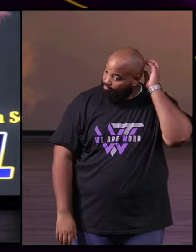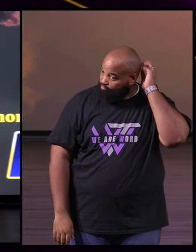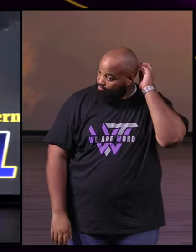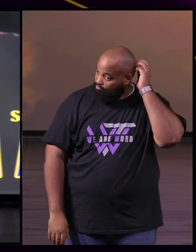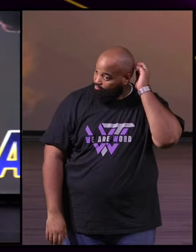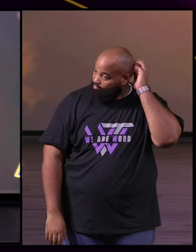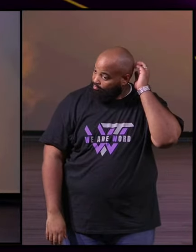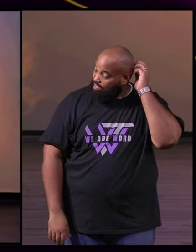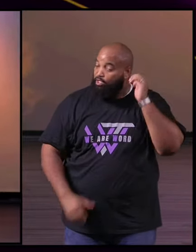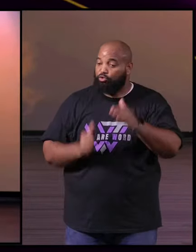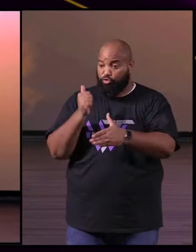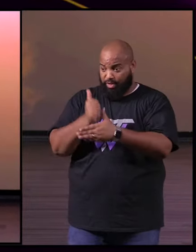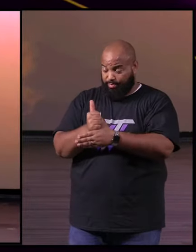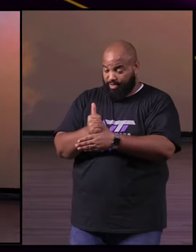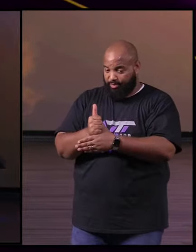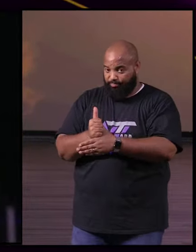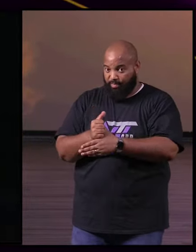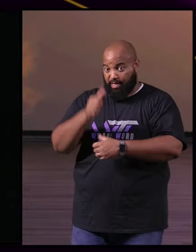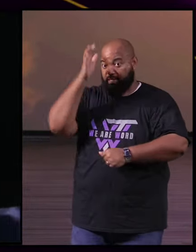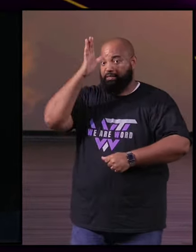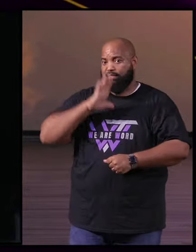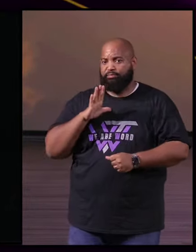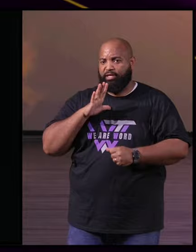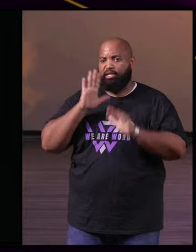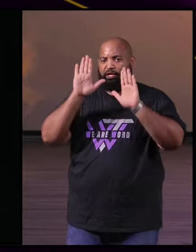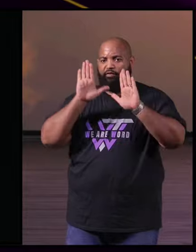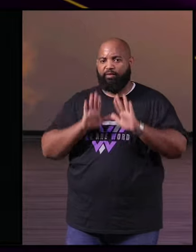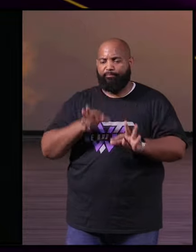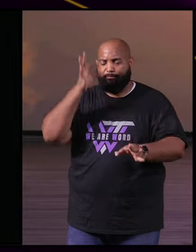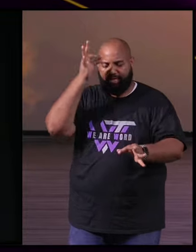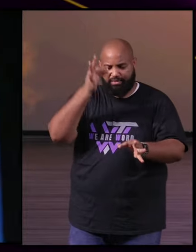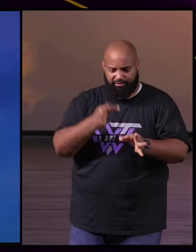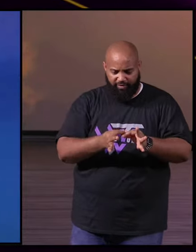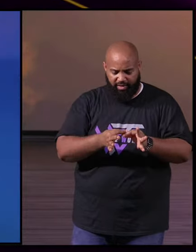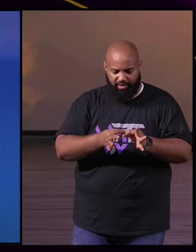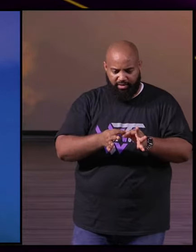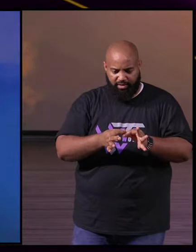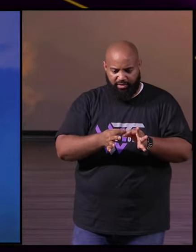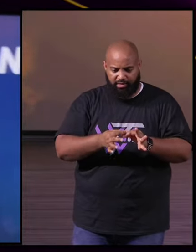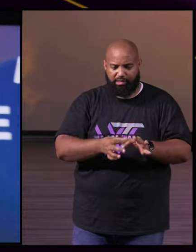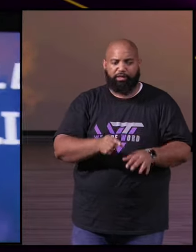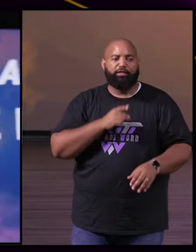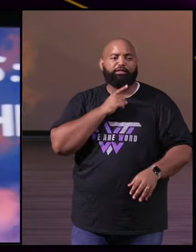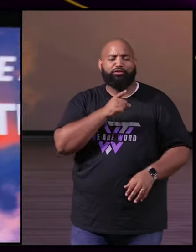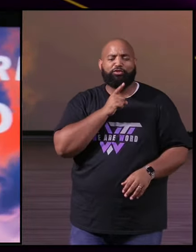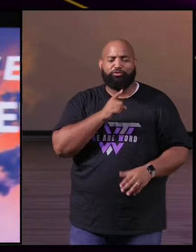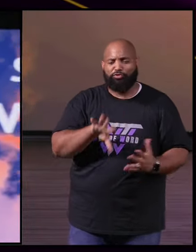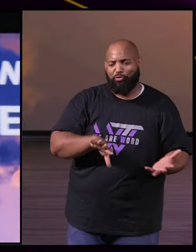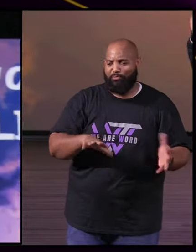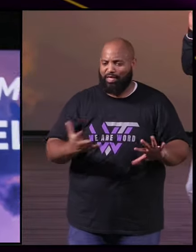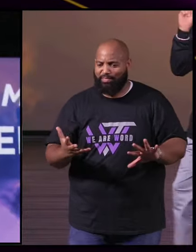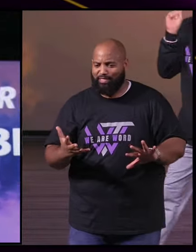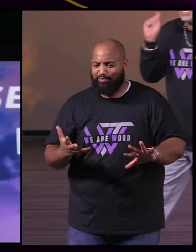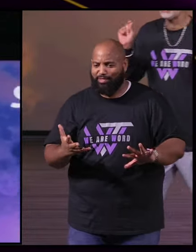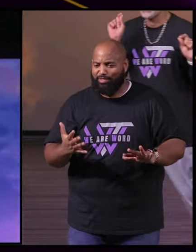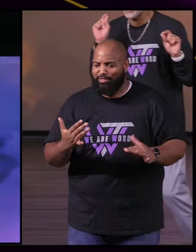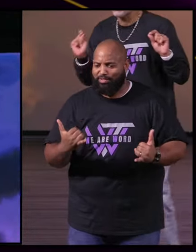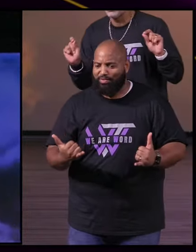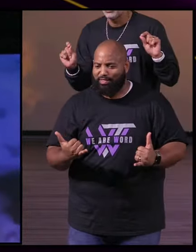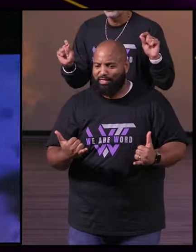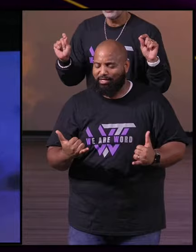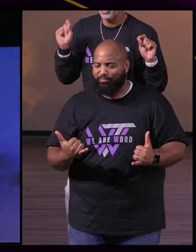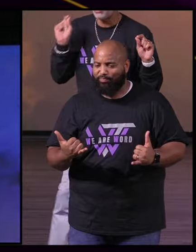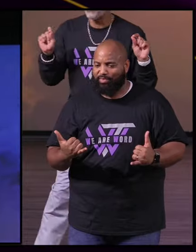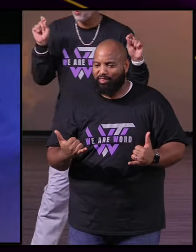The father of the faith has spiraled so out of control that he got kicked